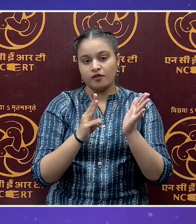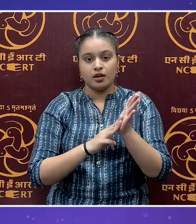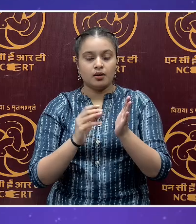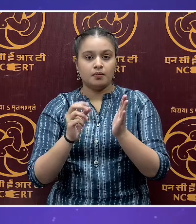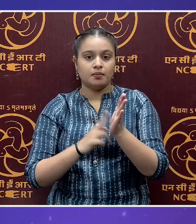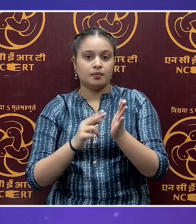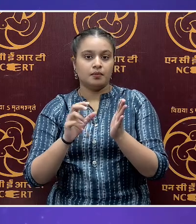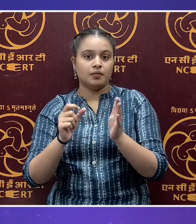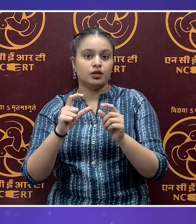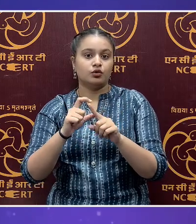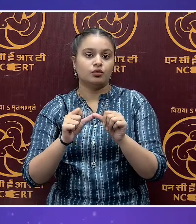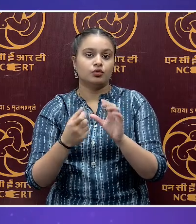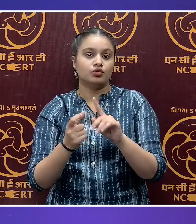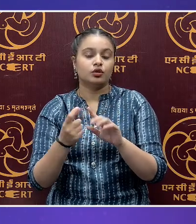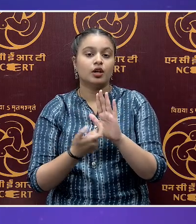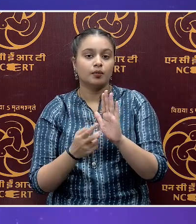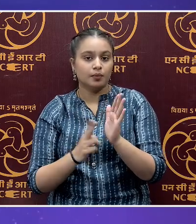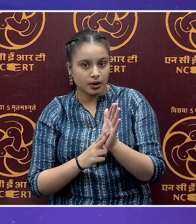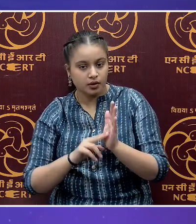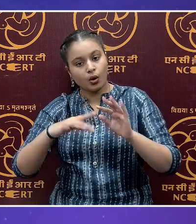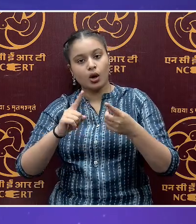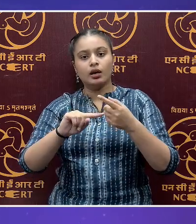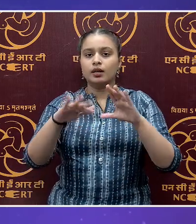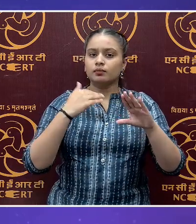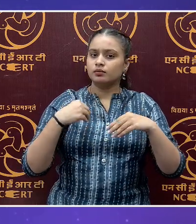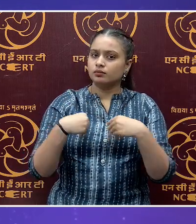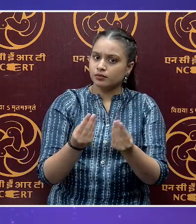there, as well as email ID we have given to them, and they can